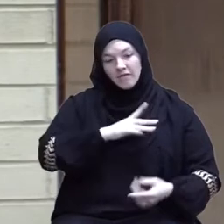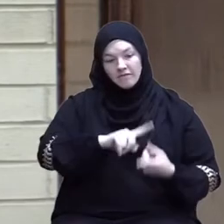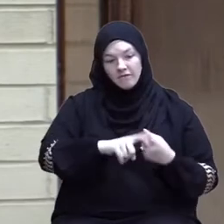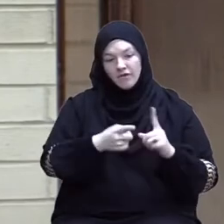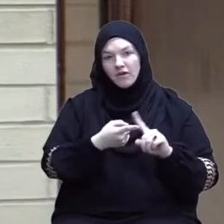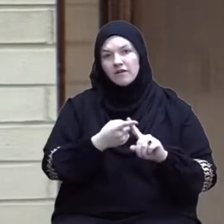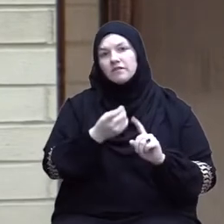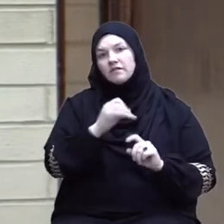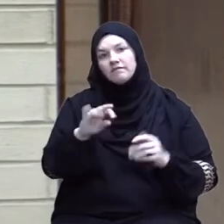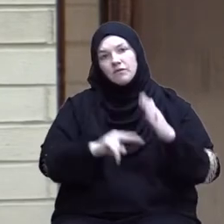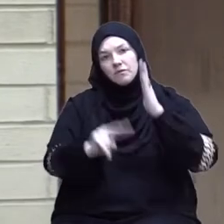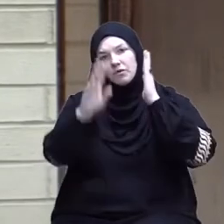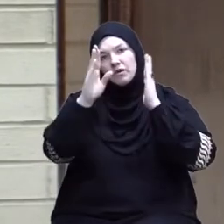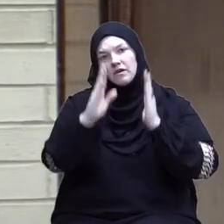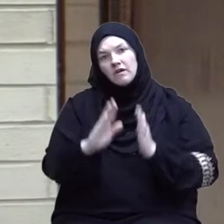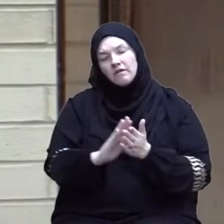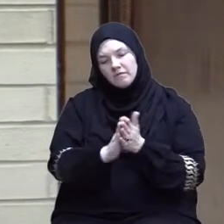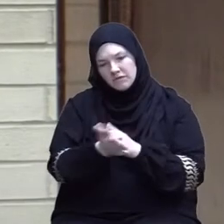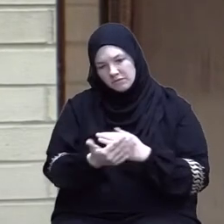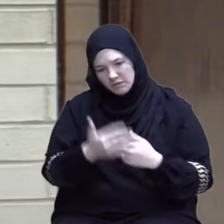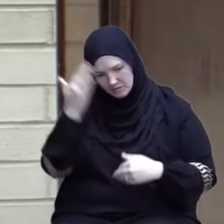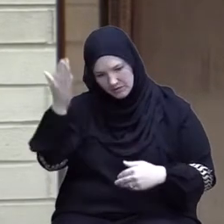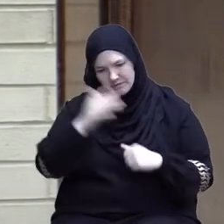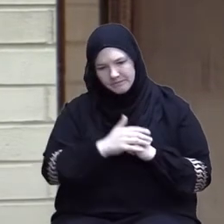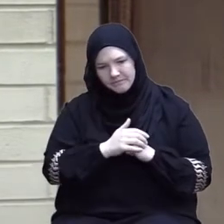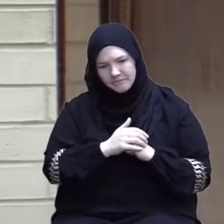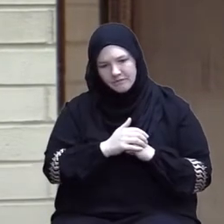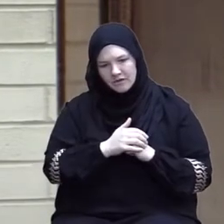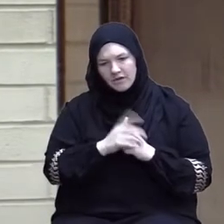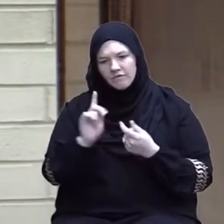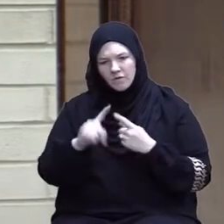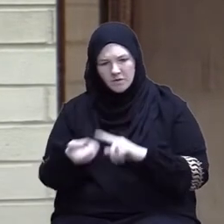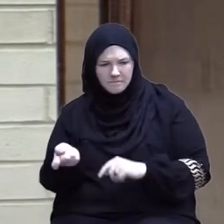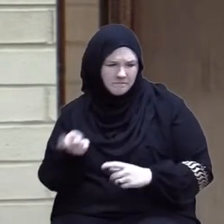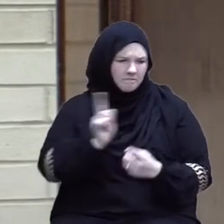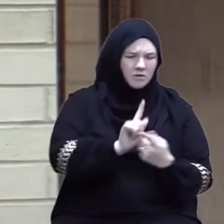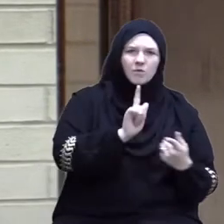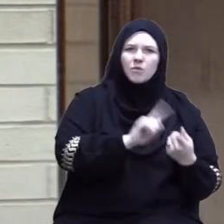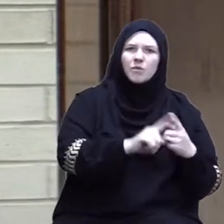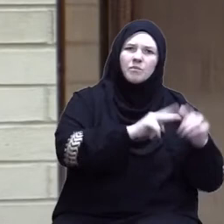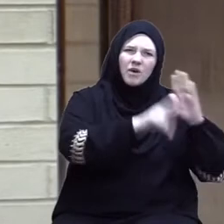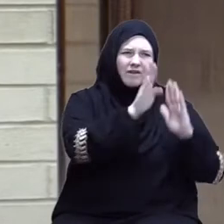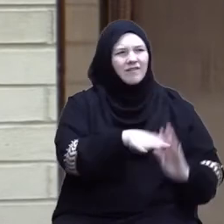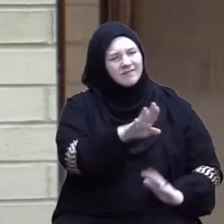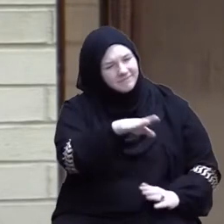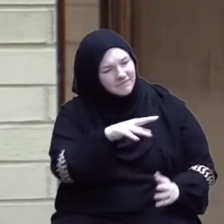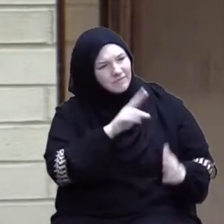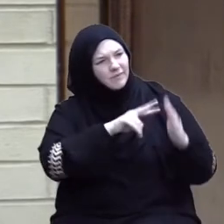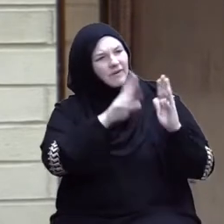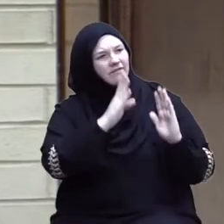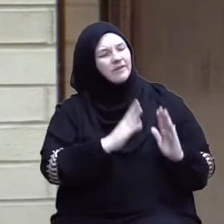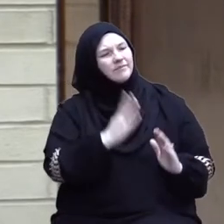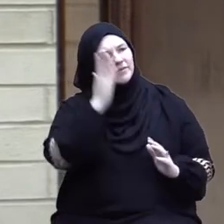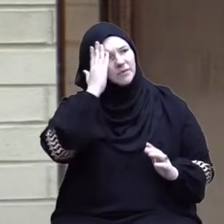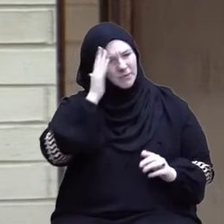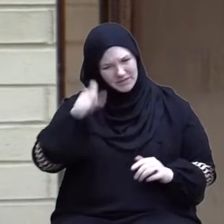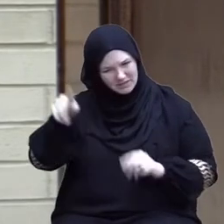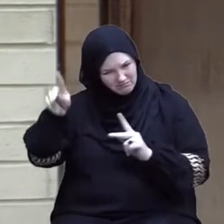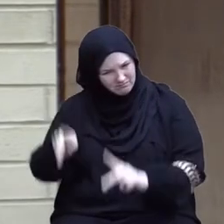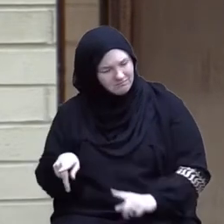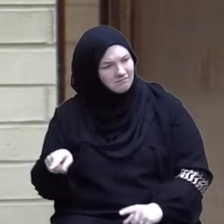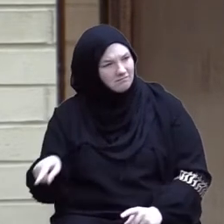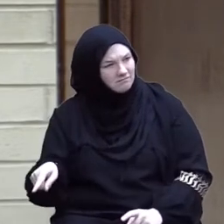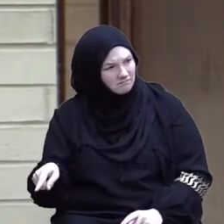Prophet sallallahu alaihi wasallam went to the Prophet and told him, "O Rasulullah, you know this person?"